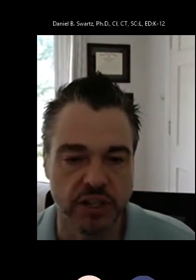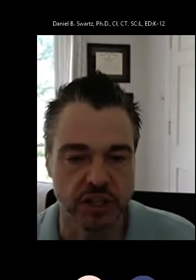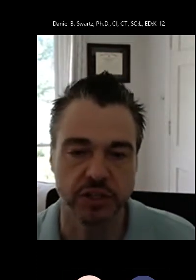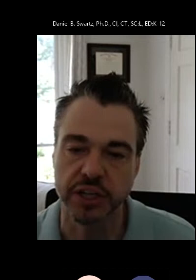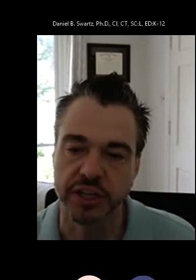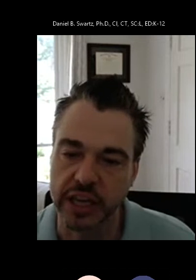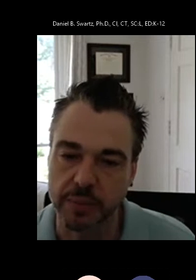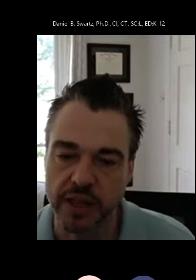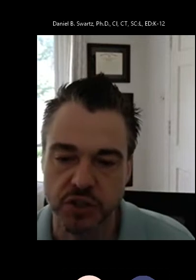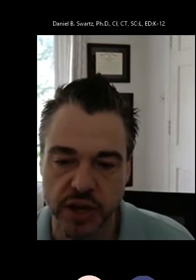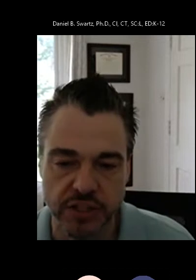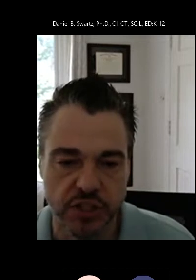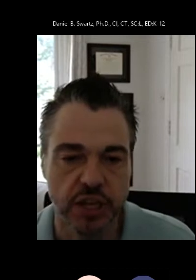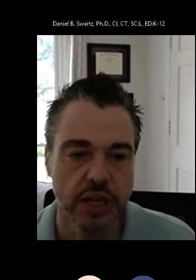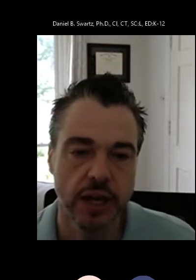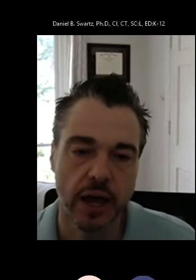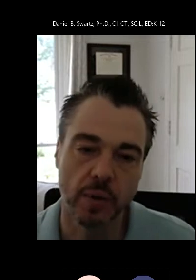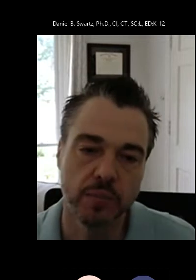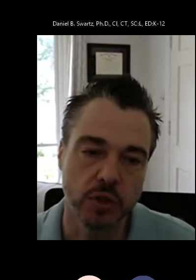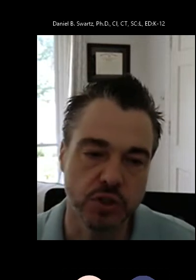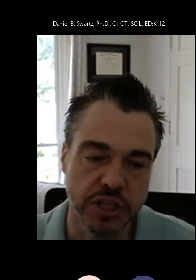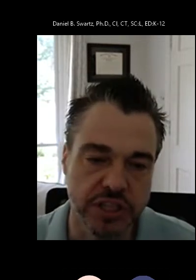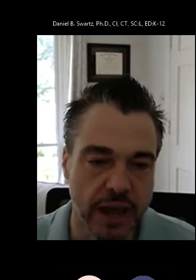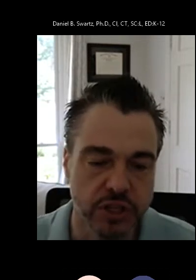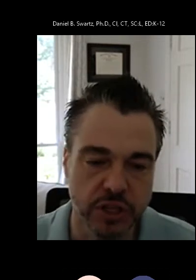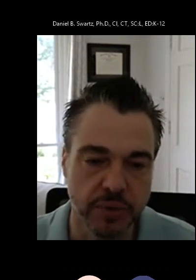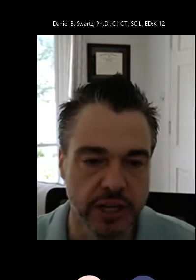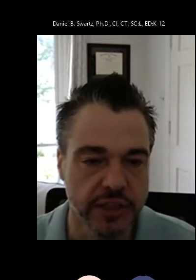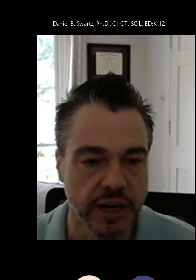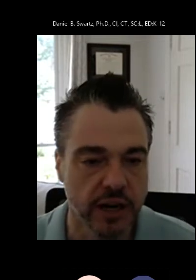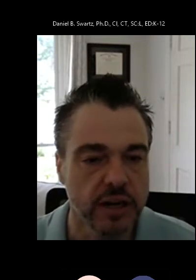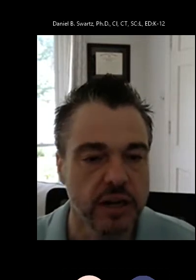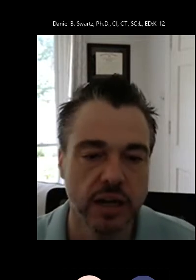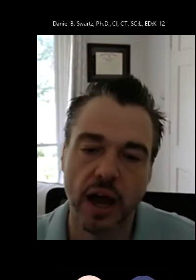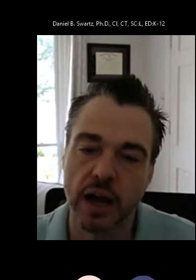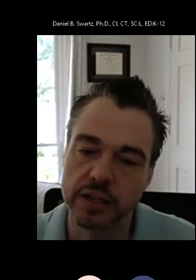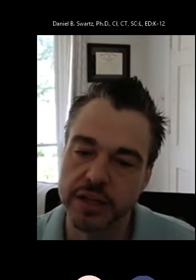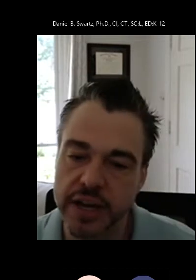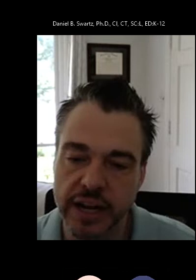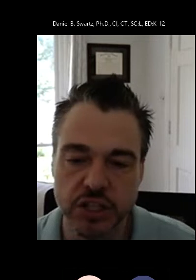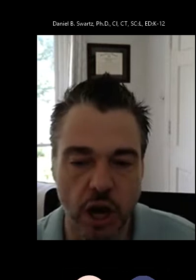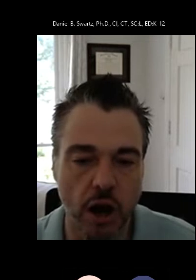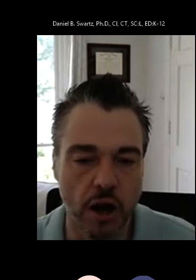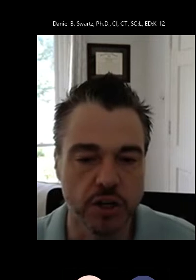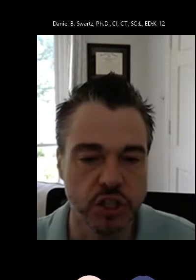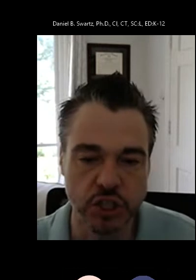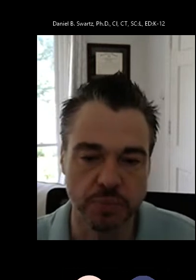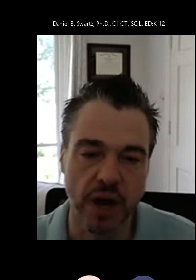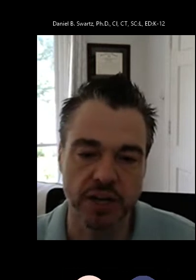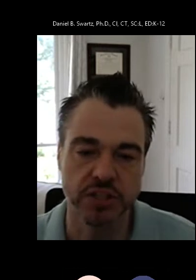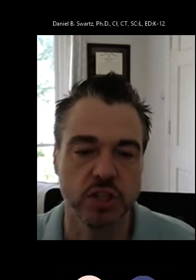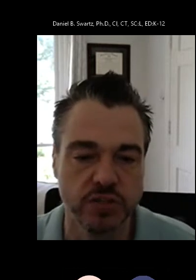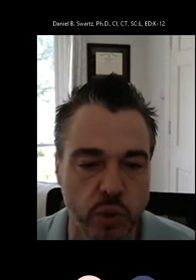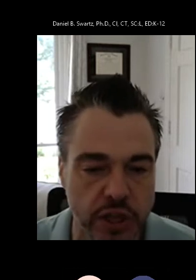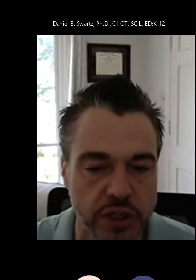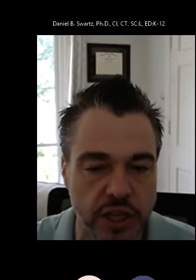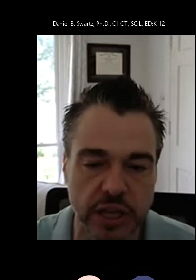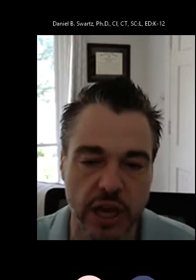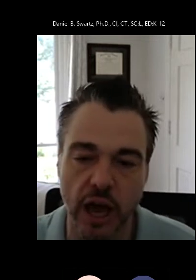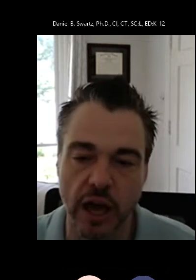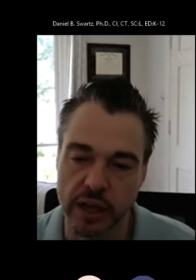support information, including the email address. You'll see the time study period there. Next are some